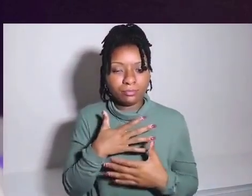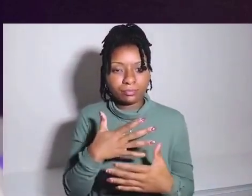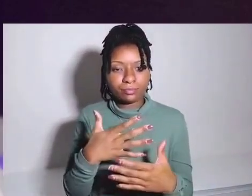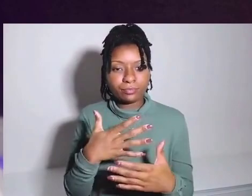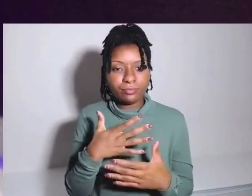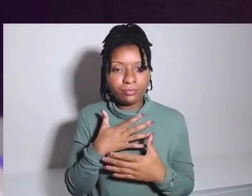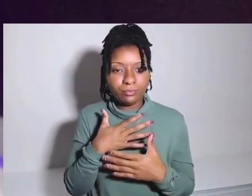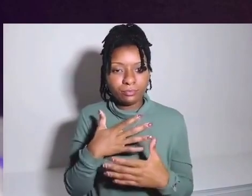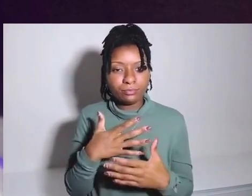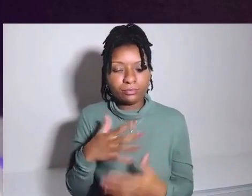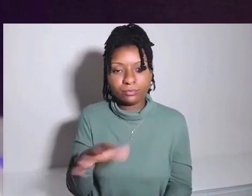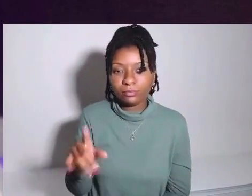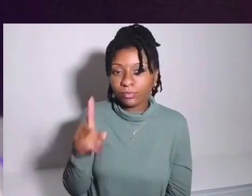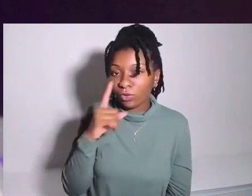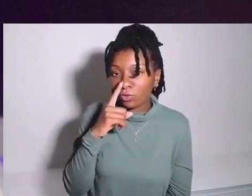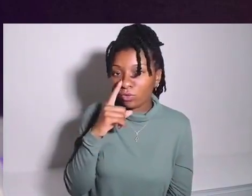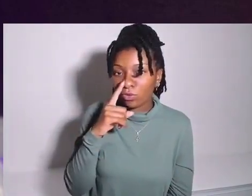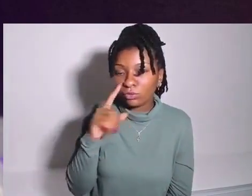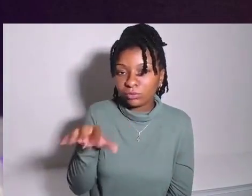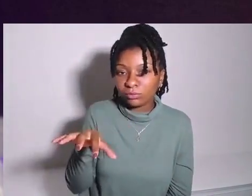Inhaling through your nose.